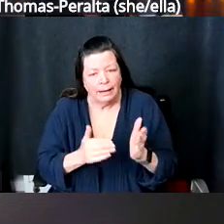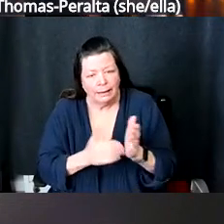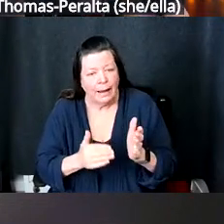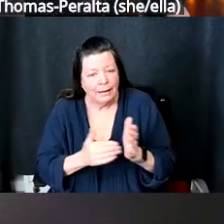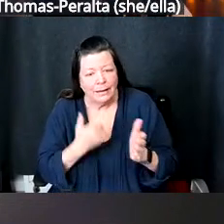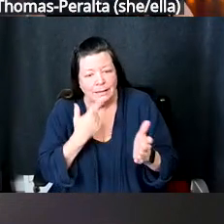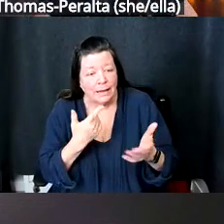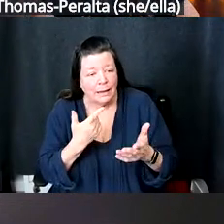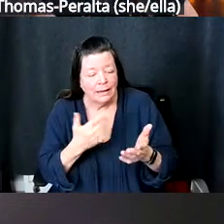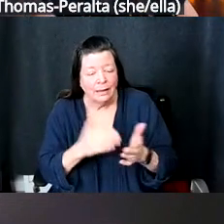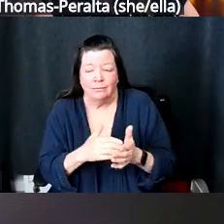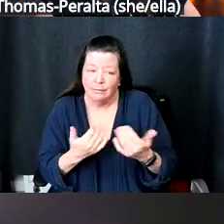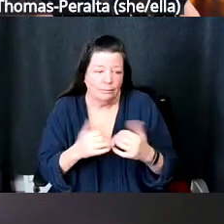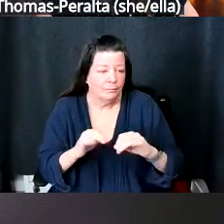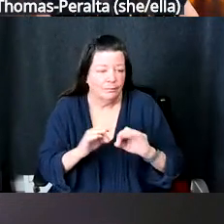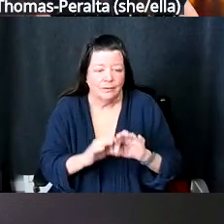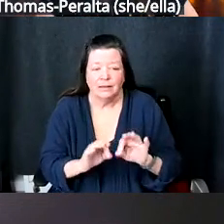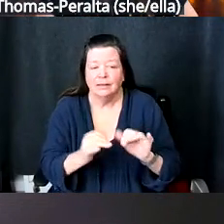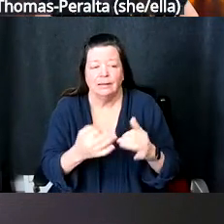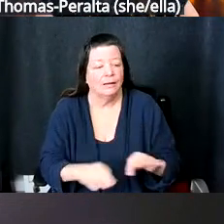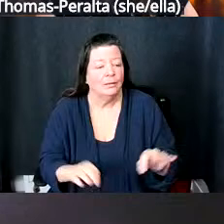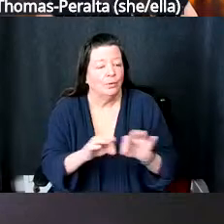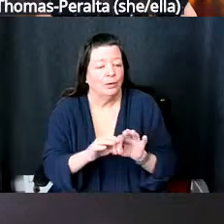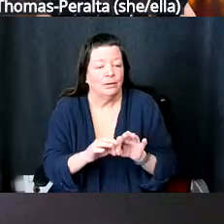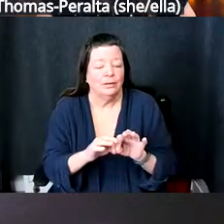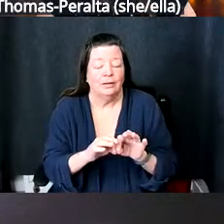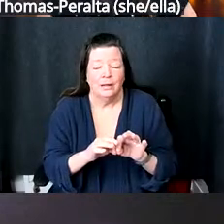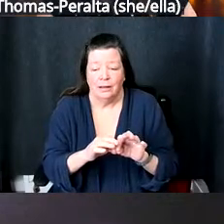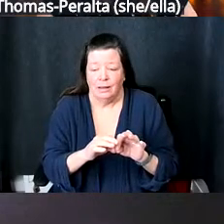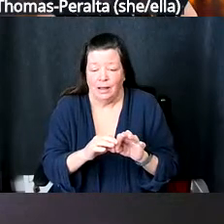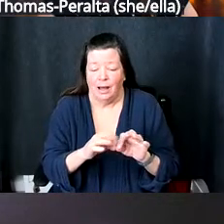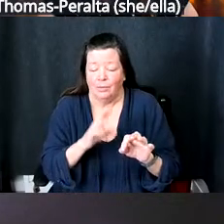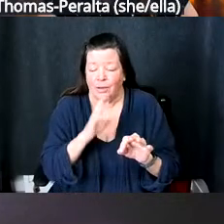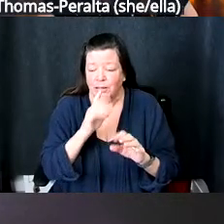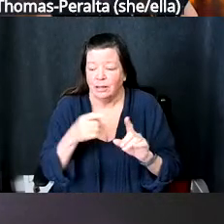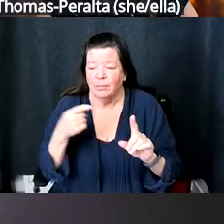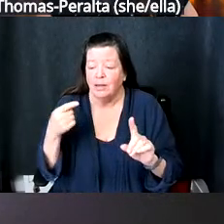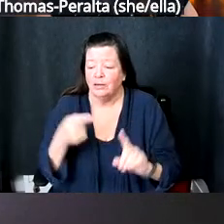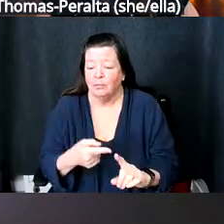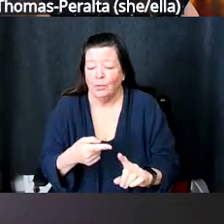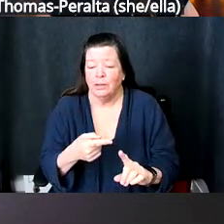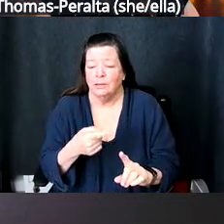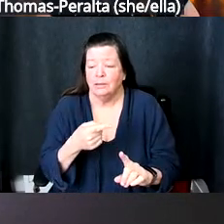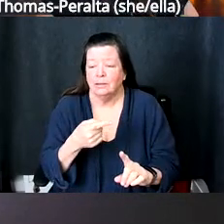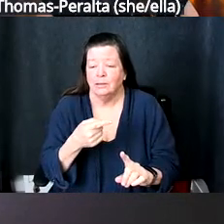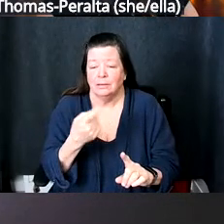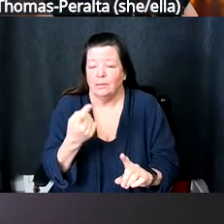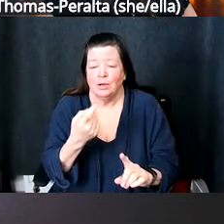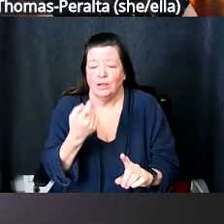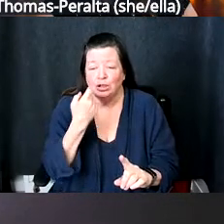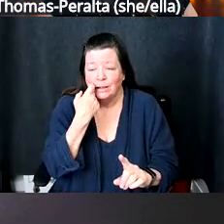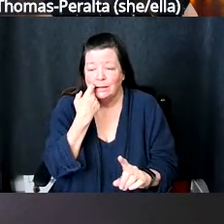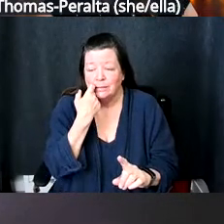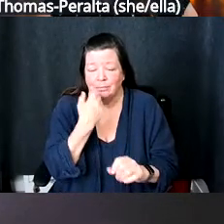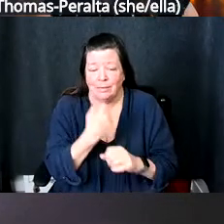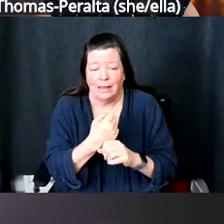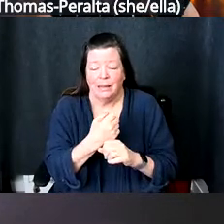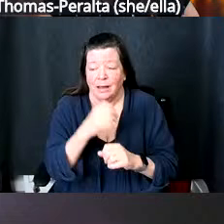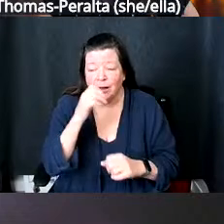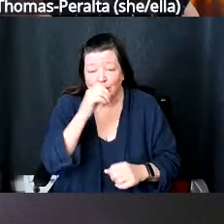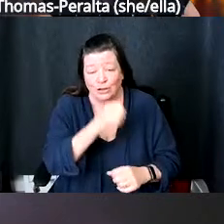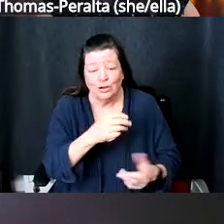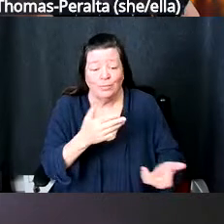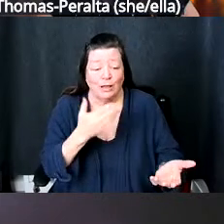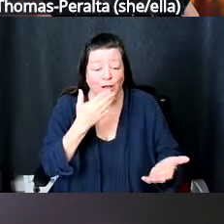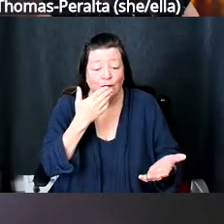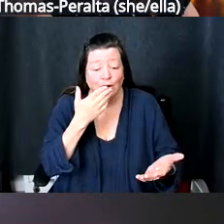Then lastly, I just want to comment on the points that were made just a moment ago. And again, I'm assuming good intentions. I don't